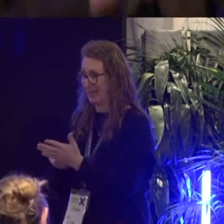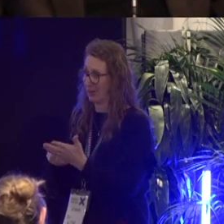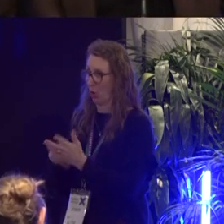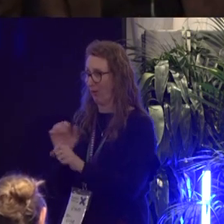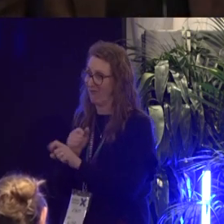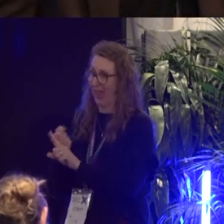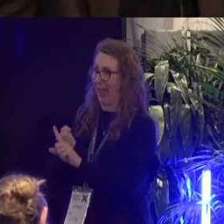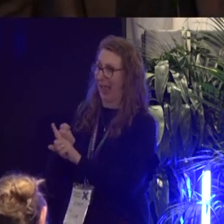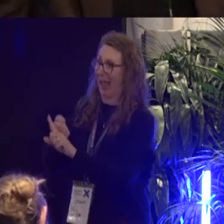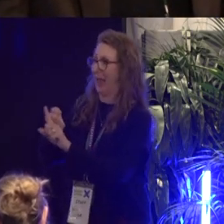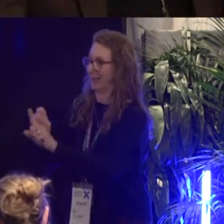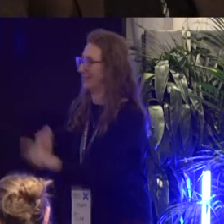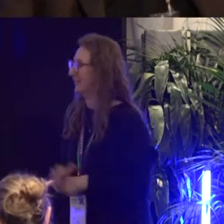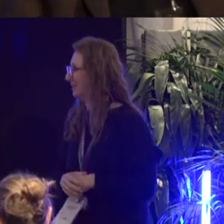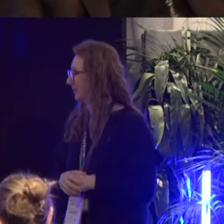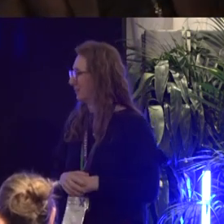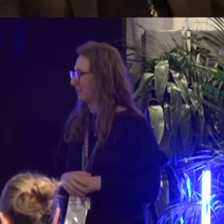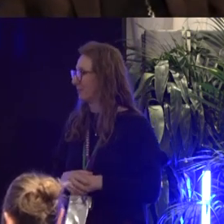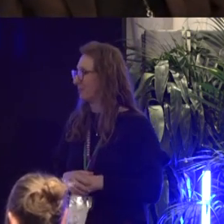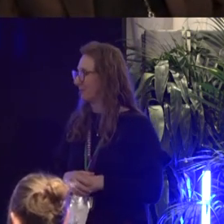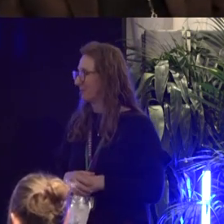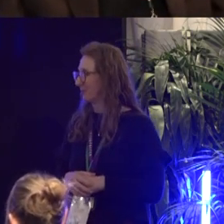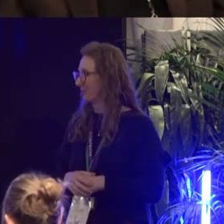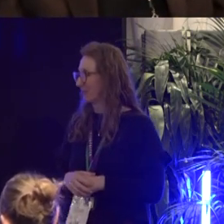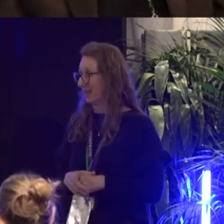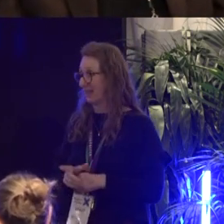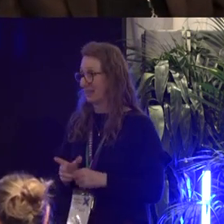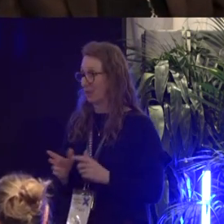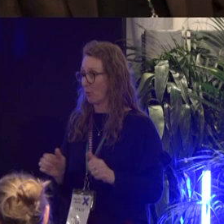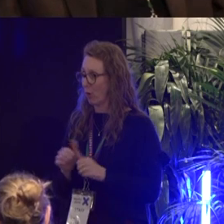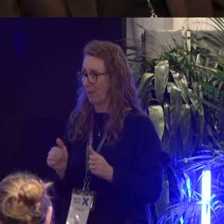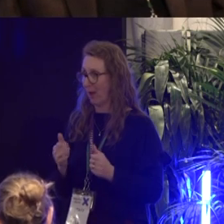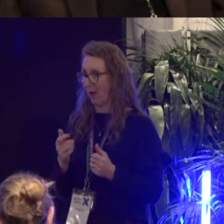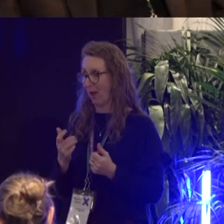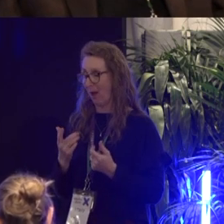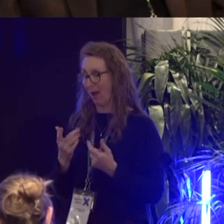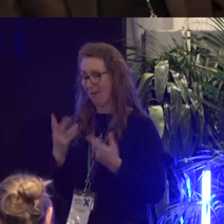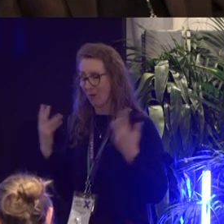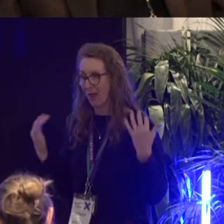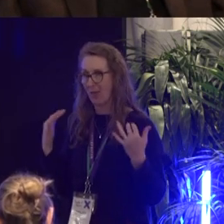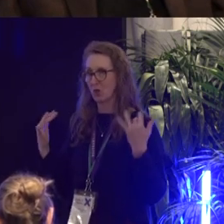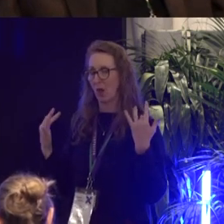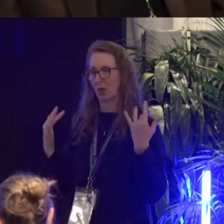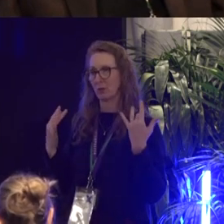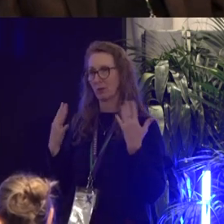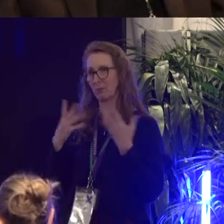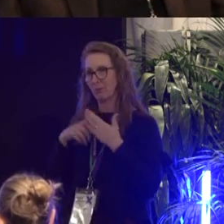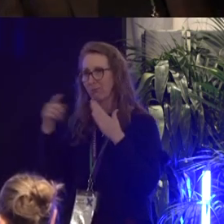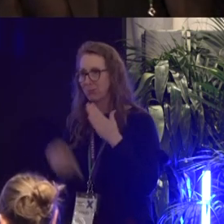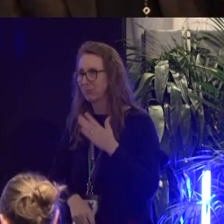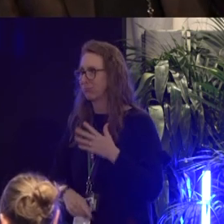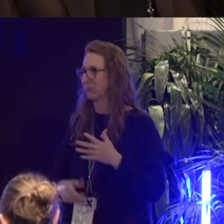great. Yeah, man, some proper insightful reflections there as well. And